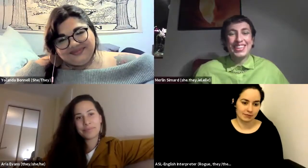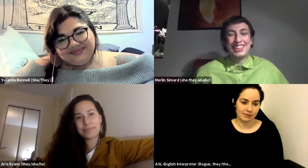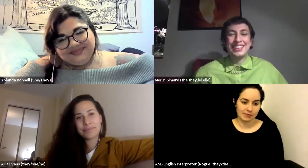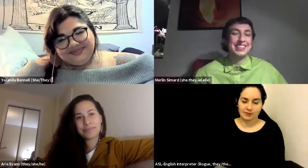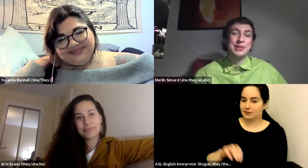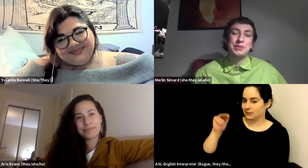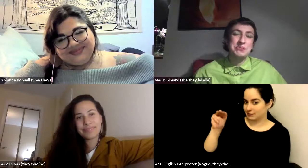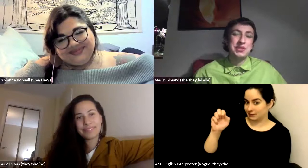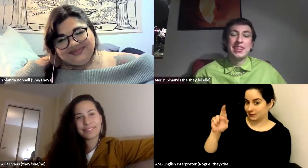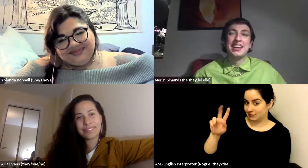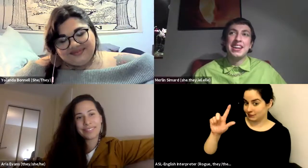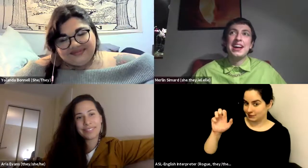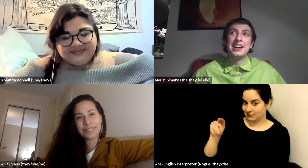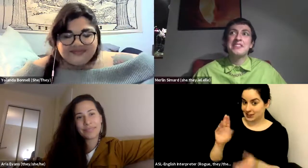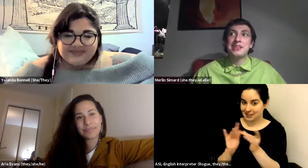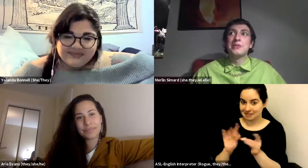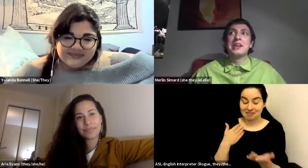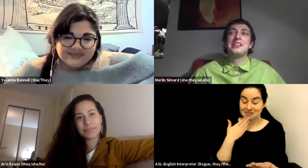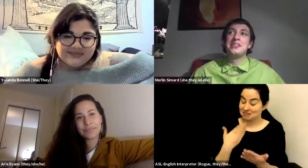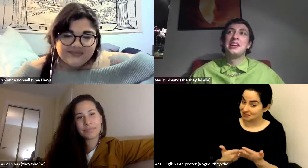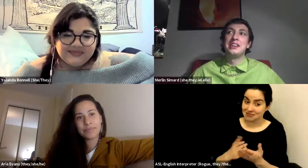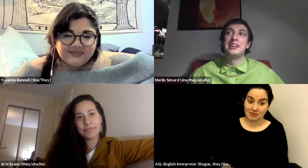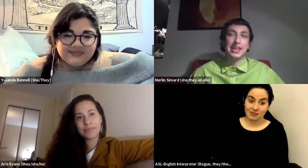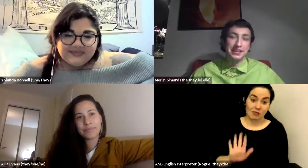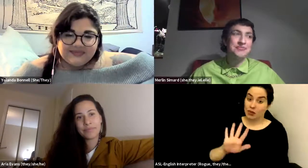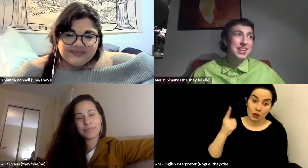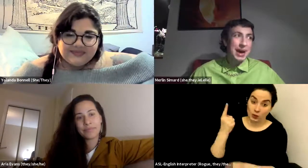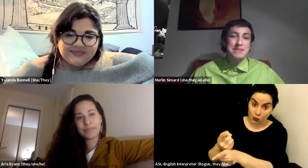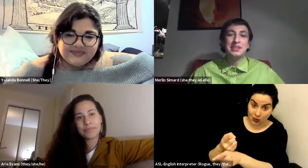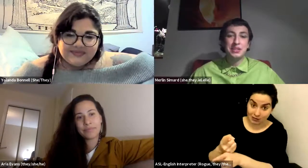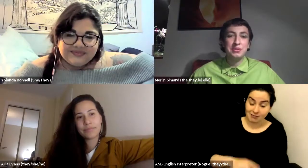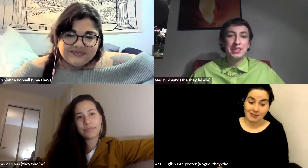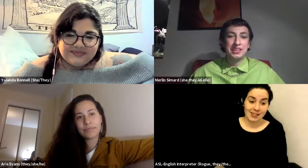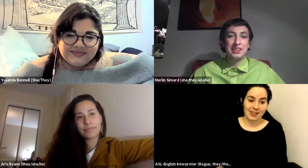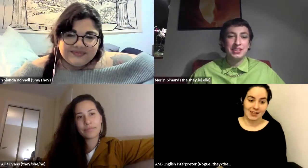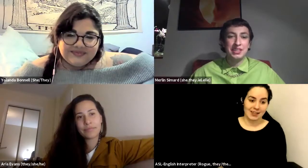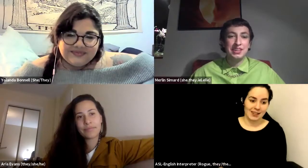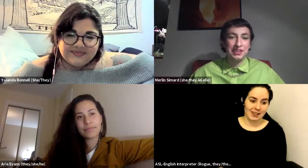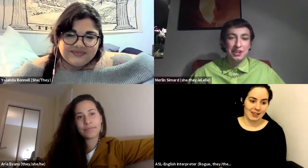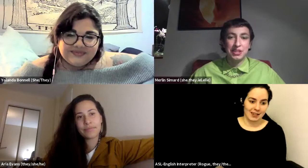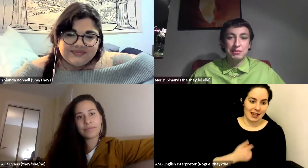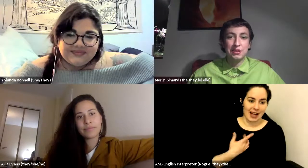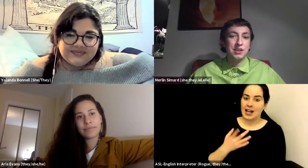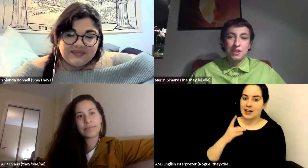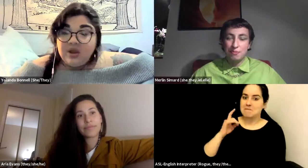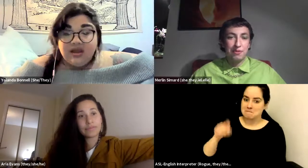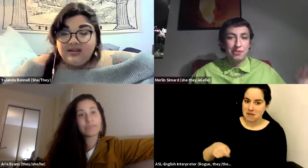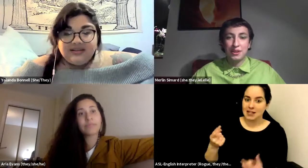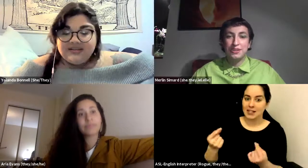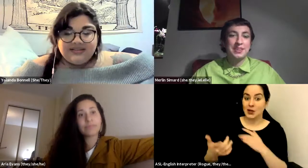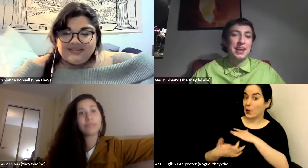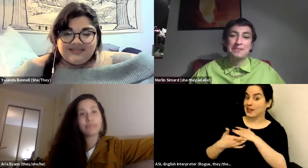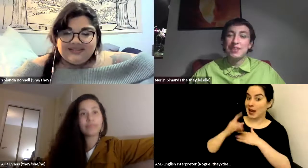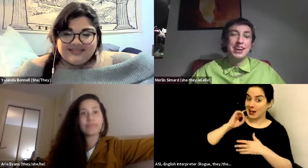Merlin speaking. Thank you so much for that. Yeah, you're right, Yolanda. Like I meant to do a technology acknowledgement